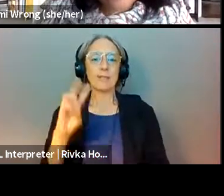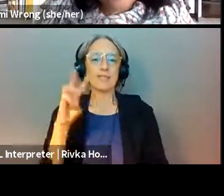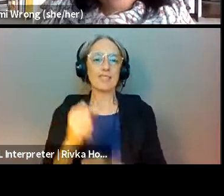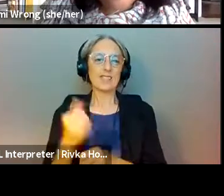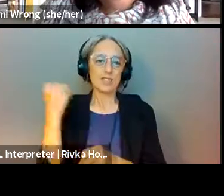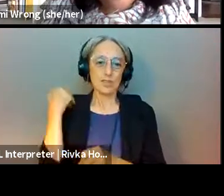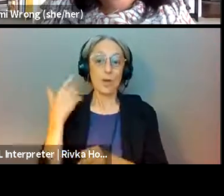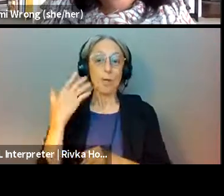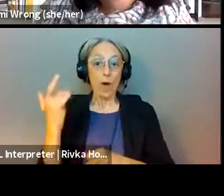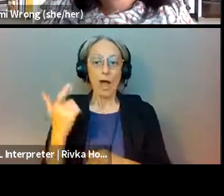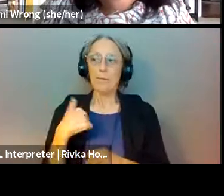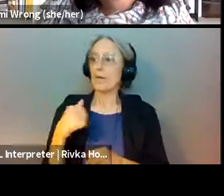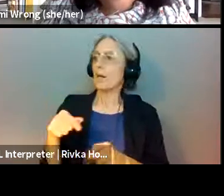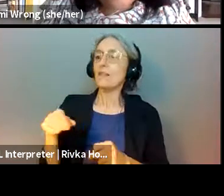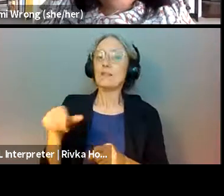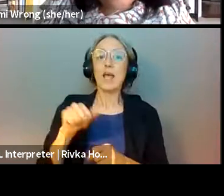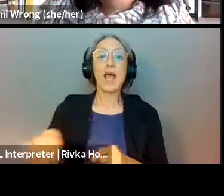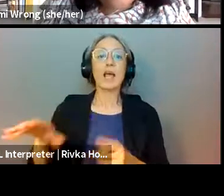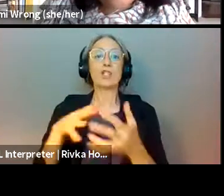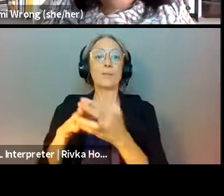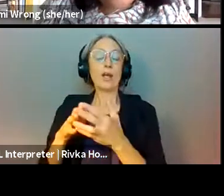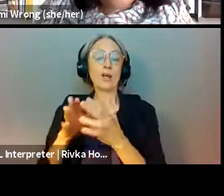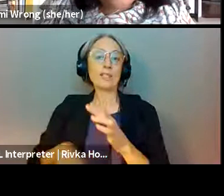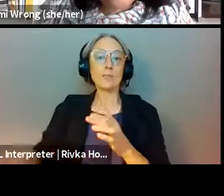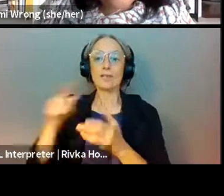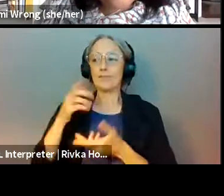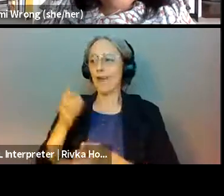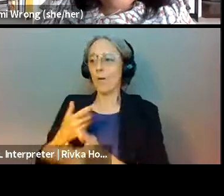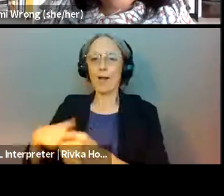Asian American spaces nor disability